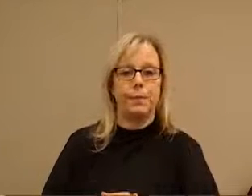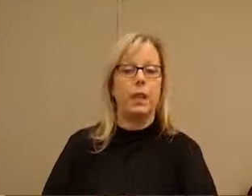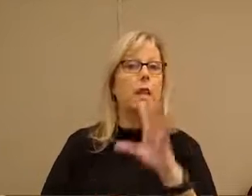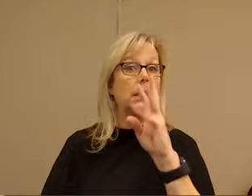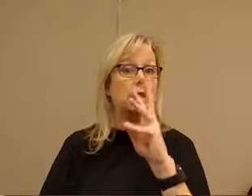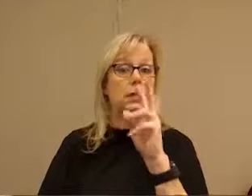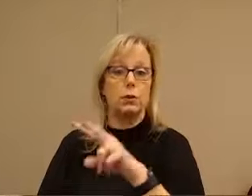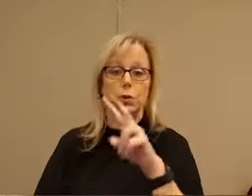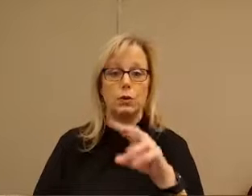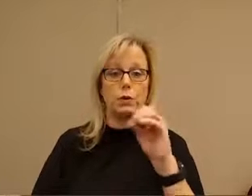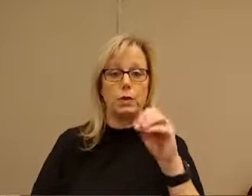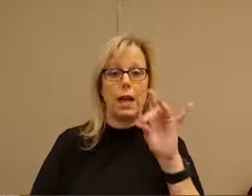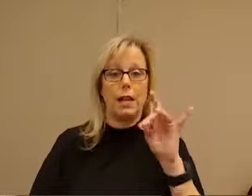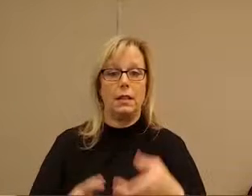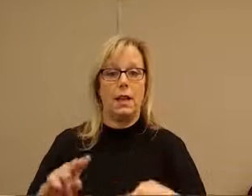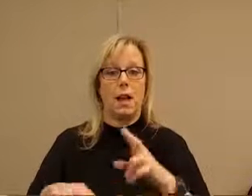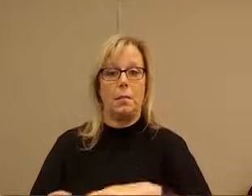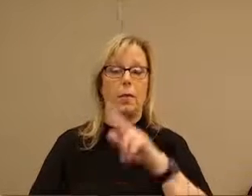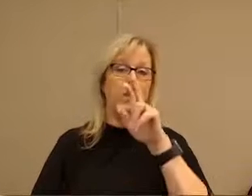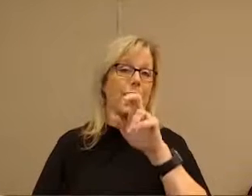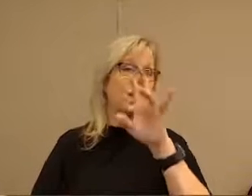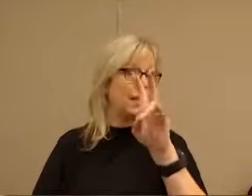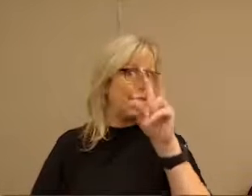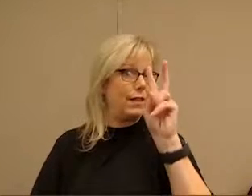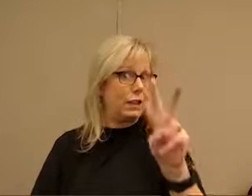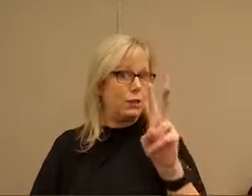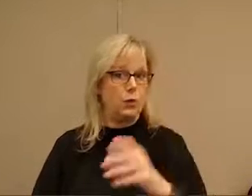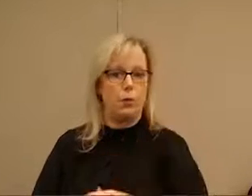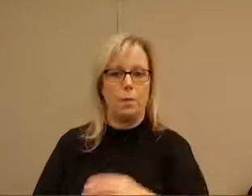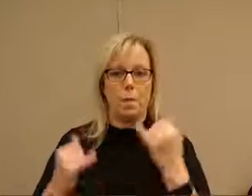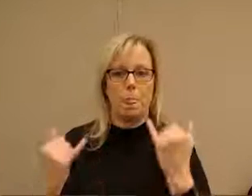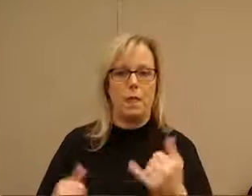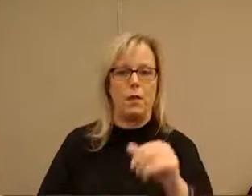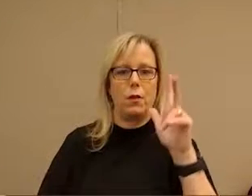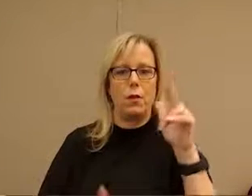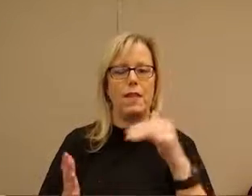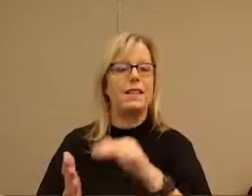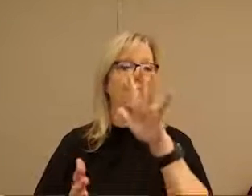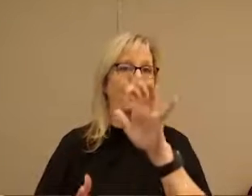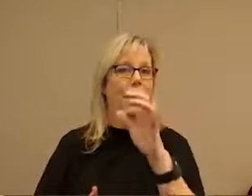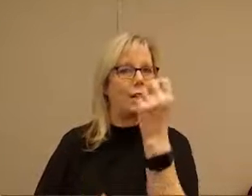1,399. 62208 up 372 to